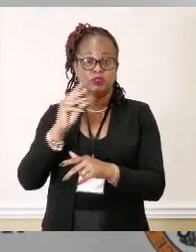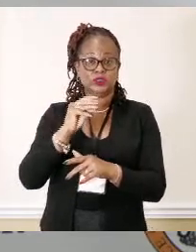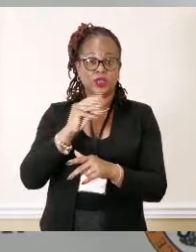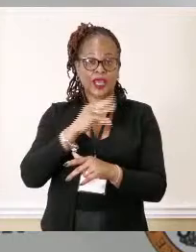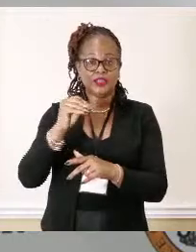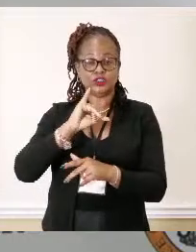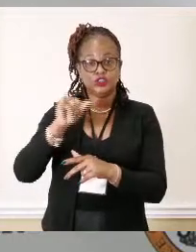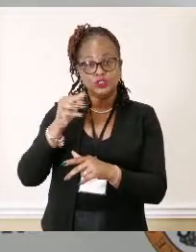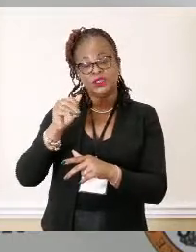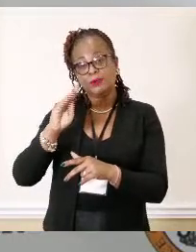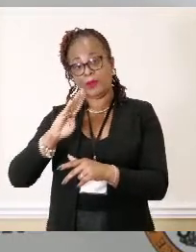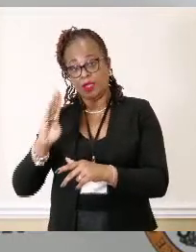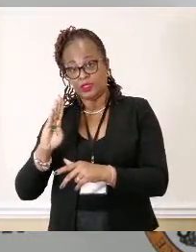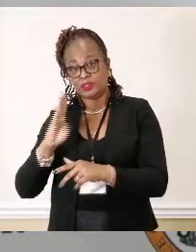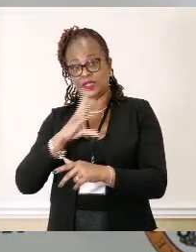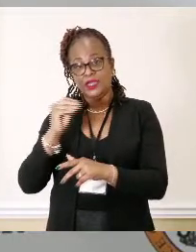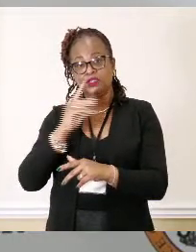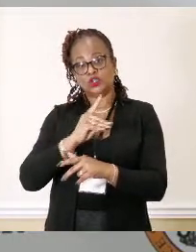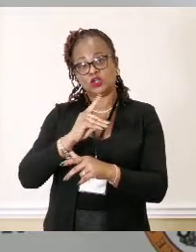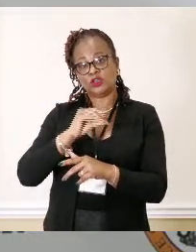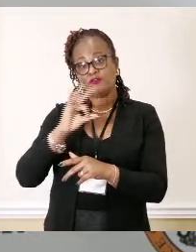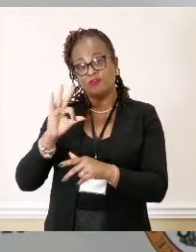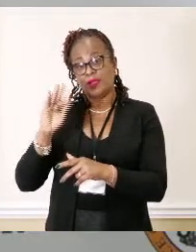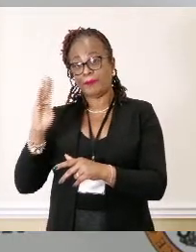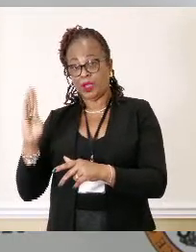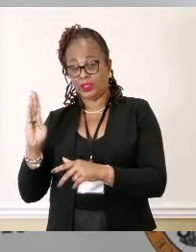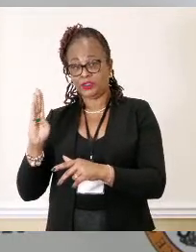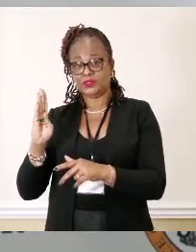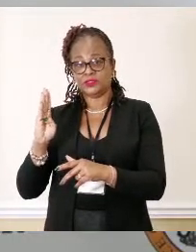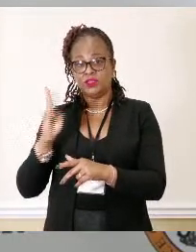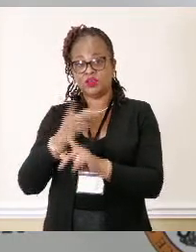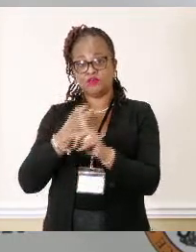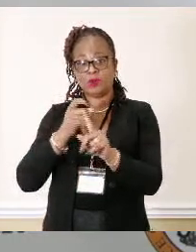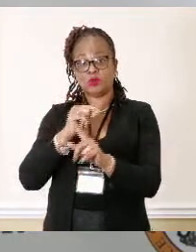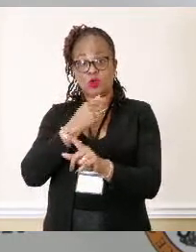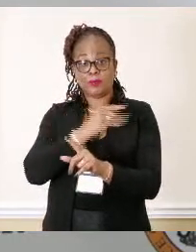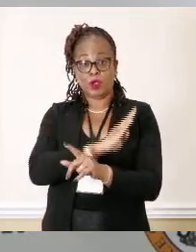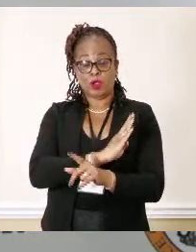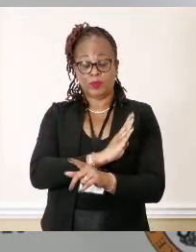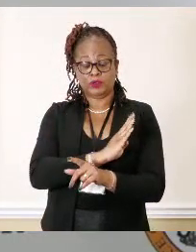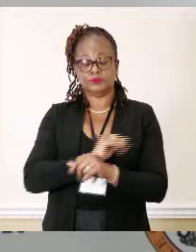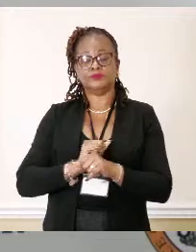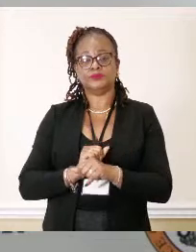Dr. Jillian Bartlett, and Dr. Frank Bartlett from Grand Bahama.